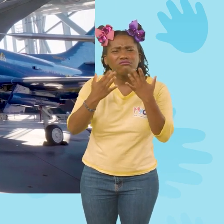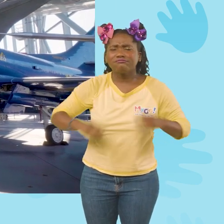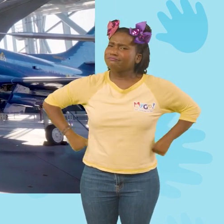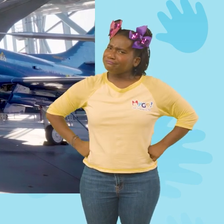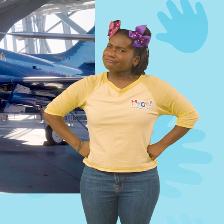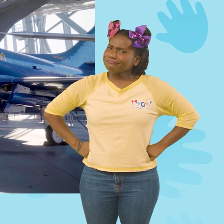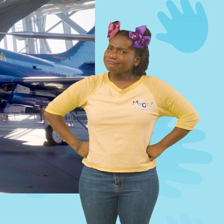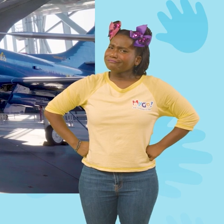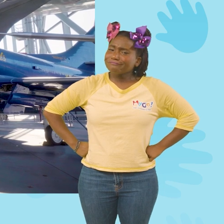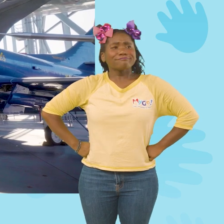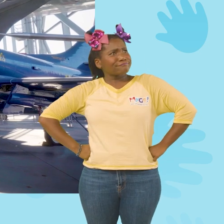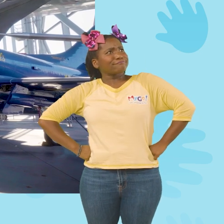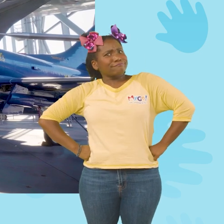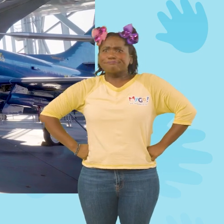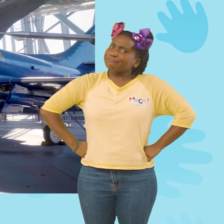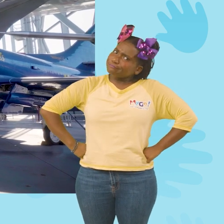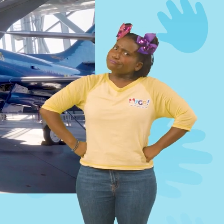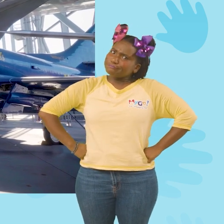it?